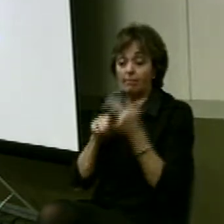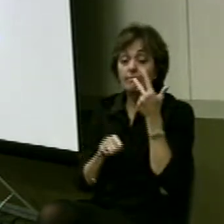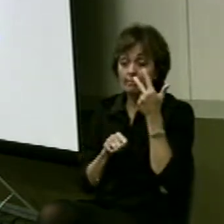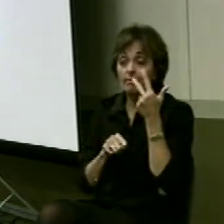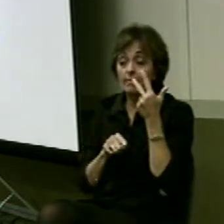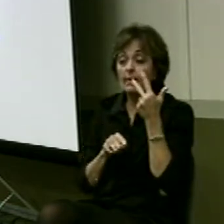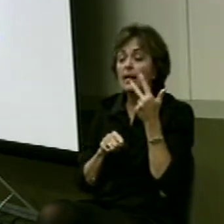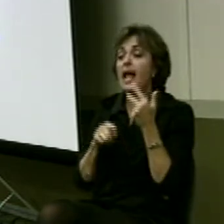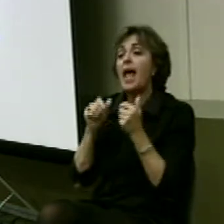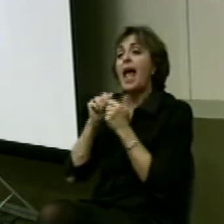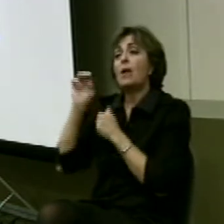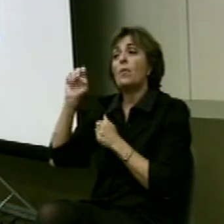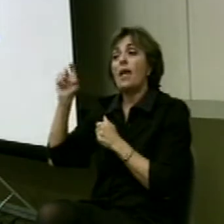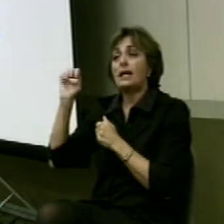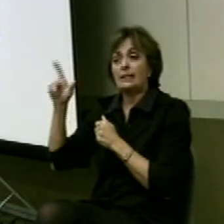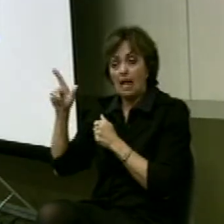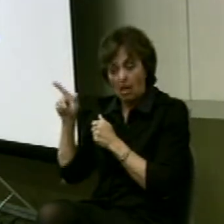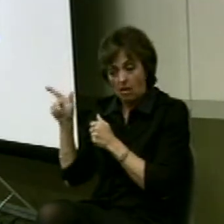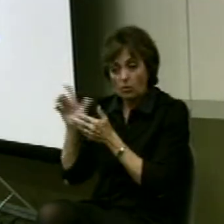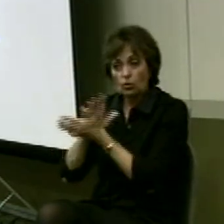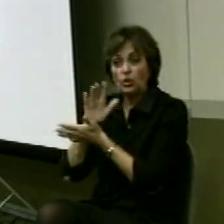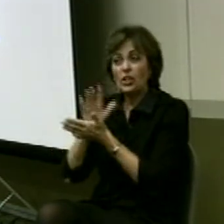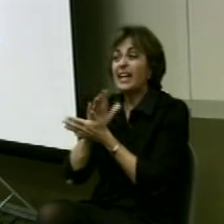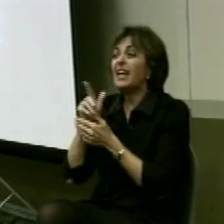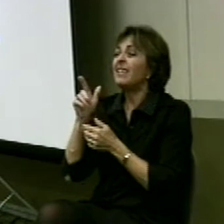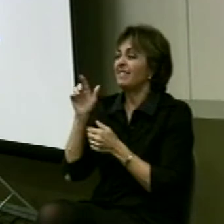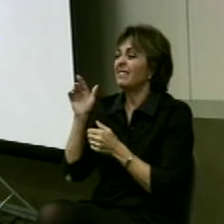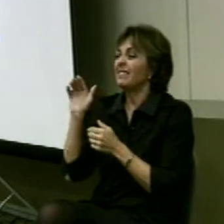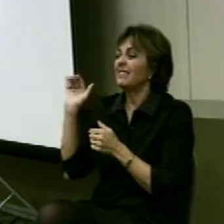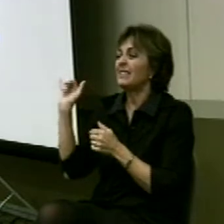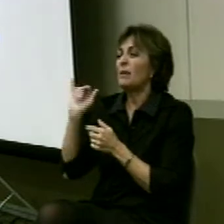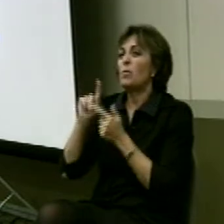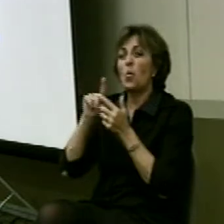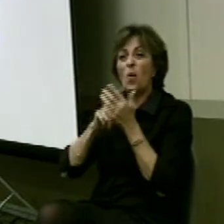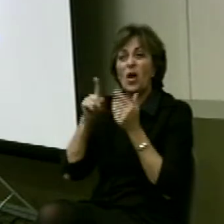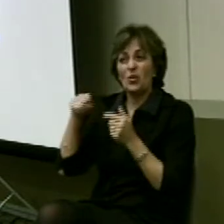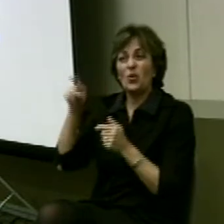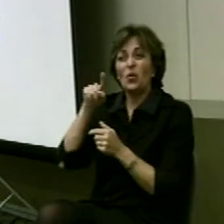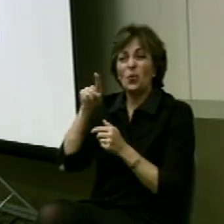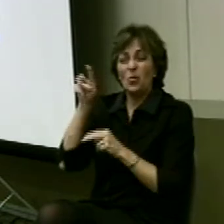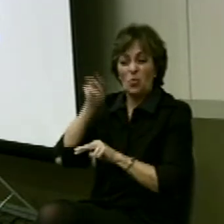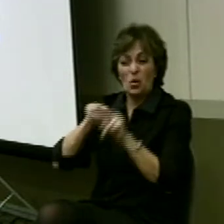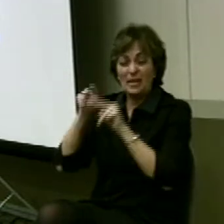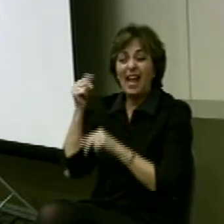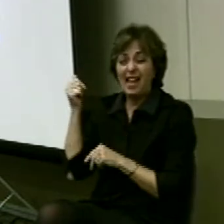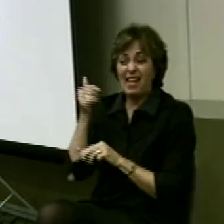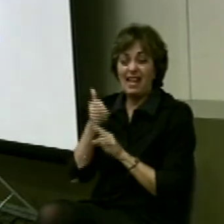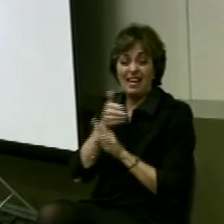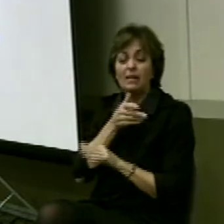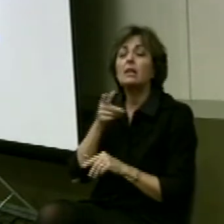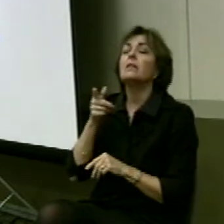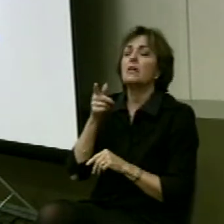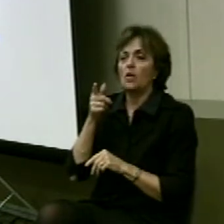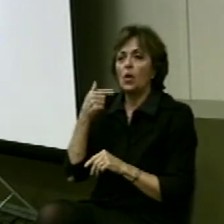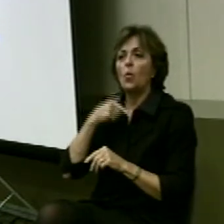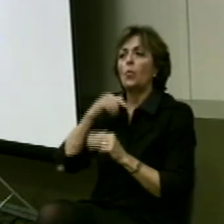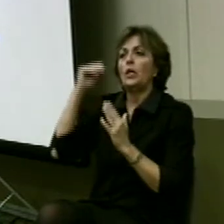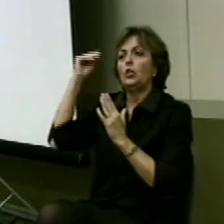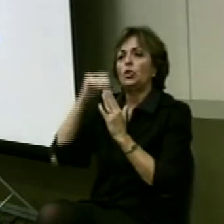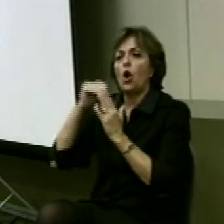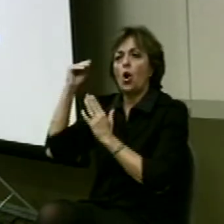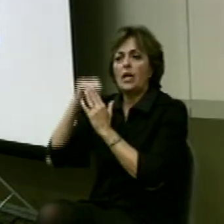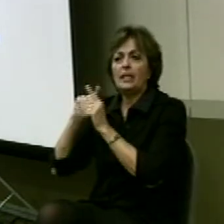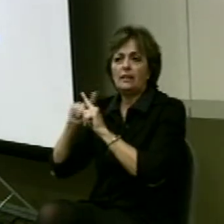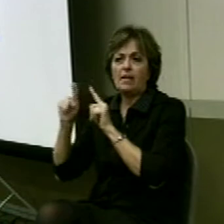easier to track, and with that Excel sheet similar to what you had, can you guys see this kind of sort of? We were